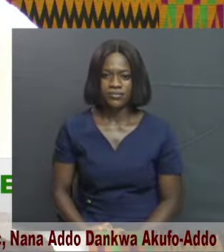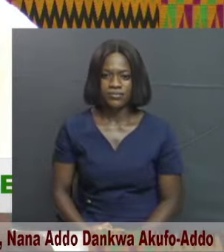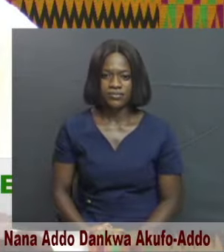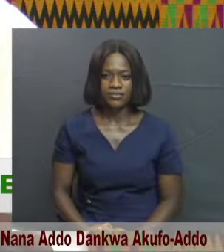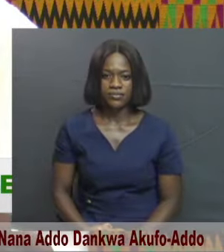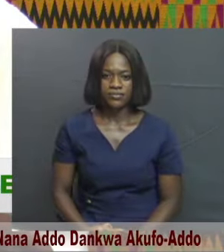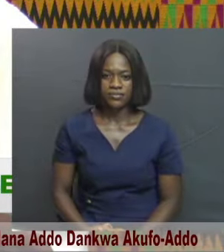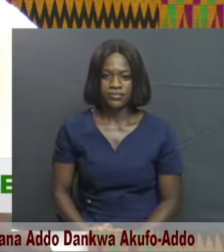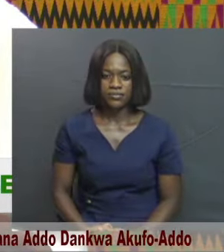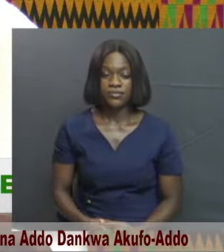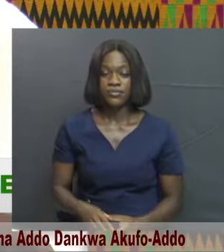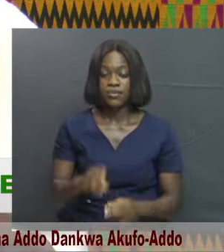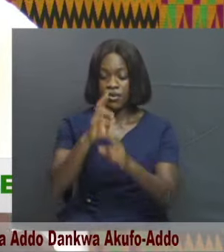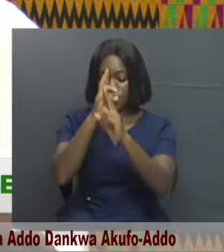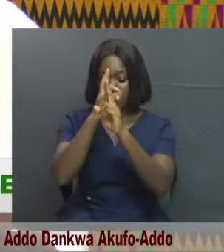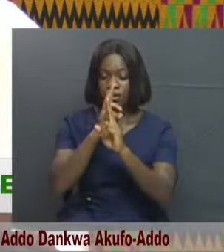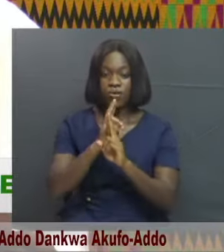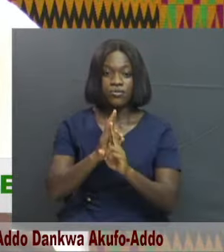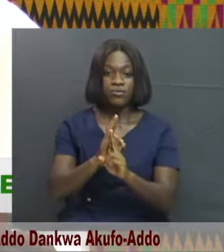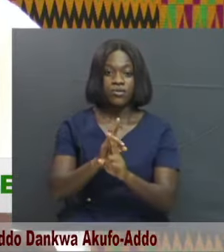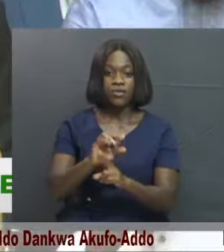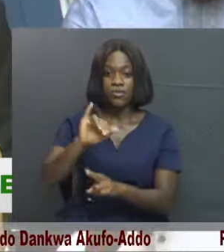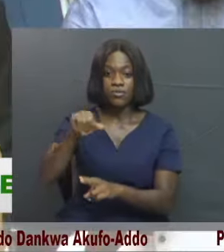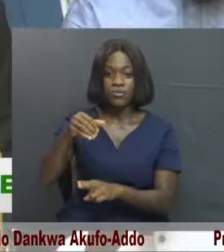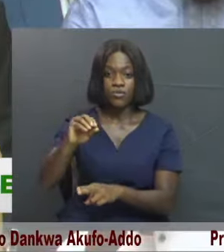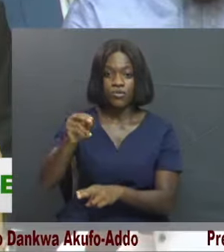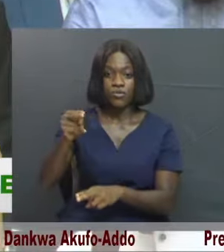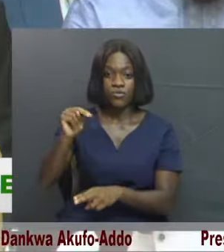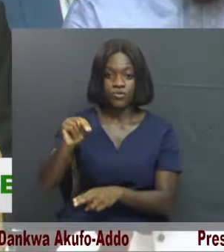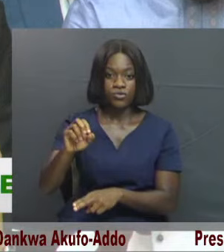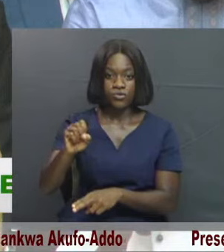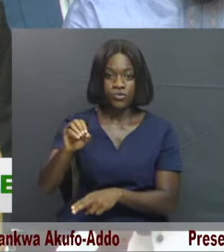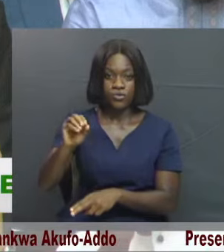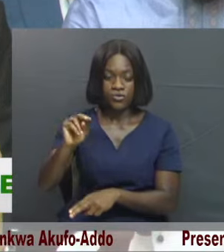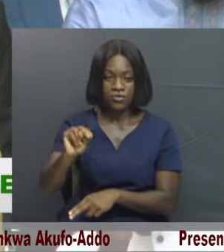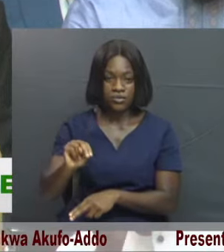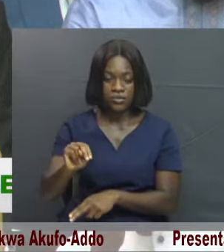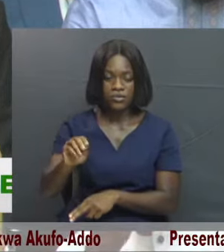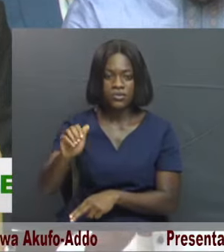Johnson honorable Johnson